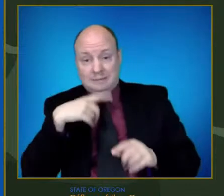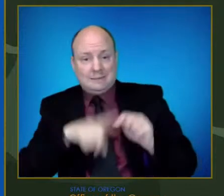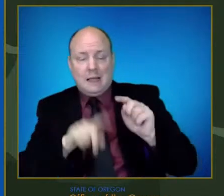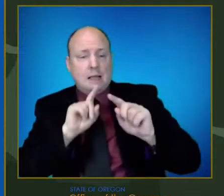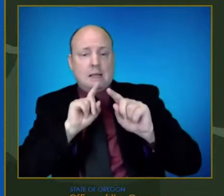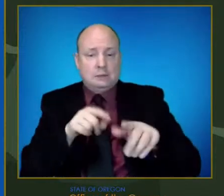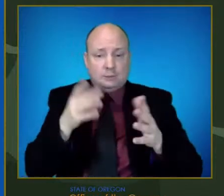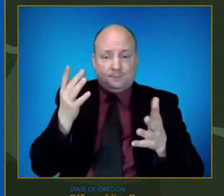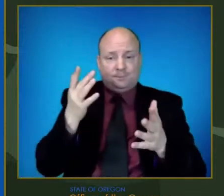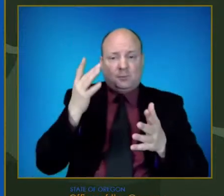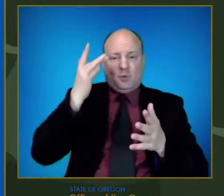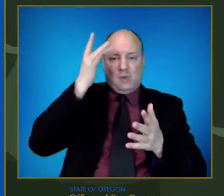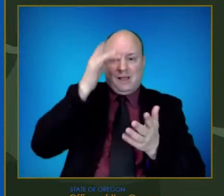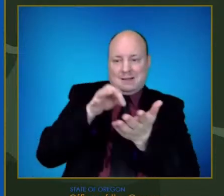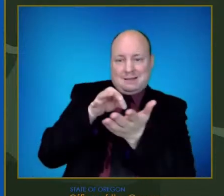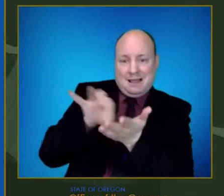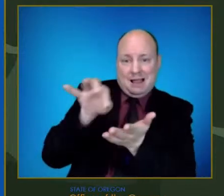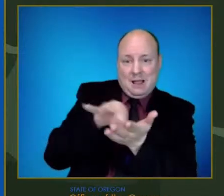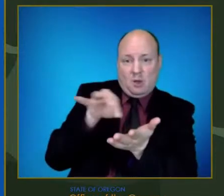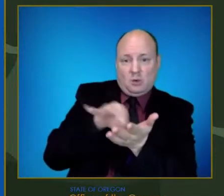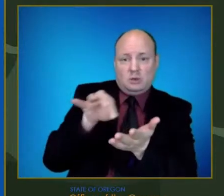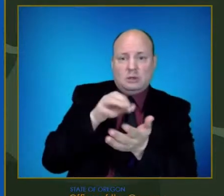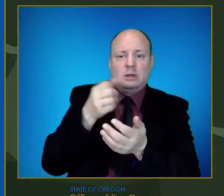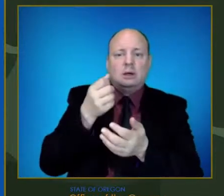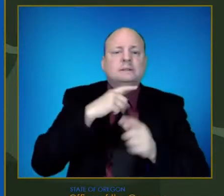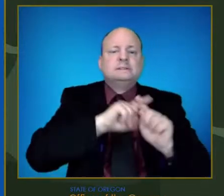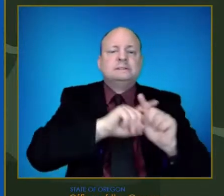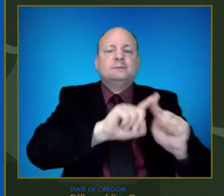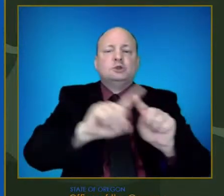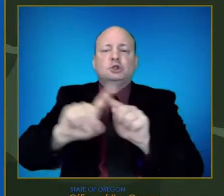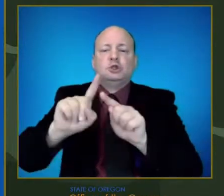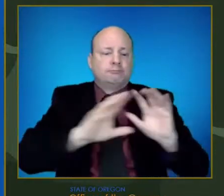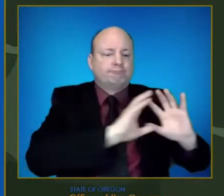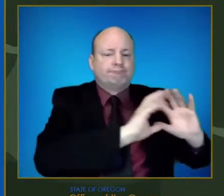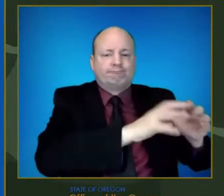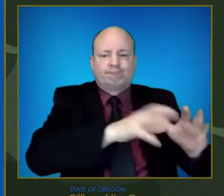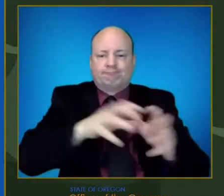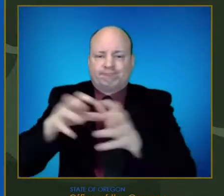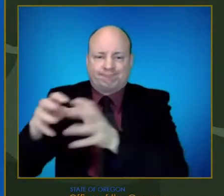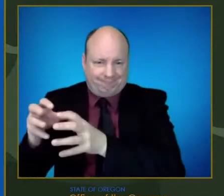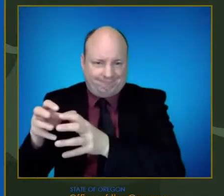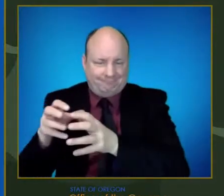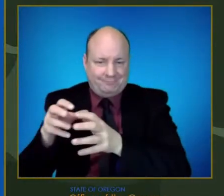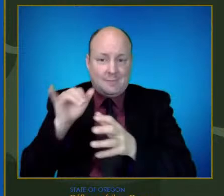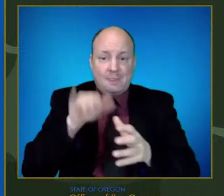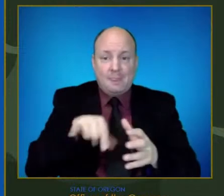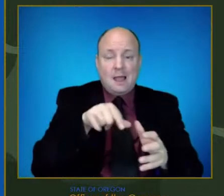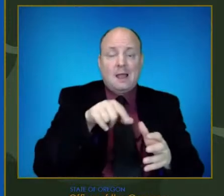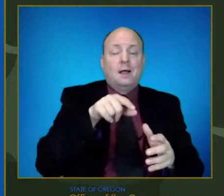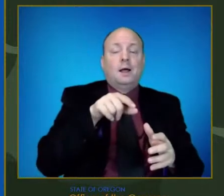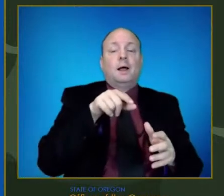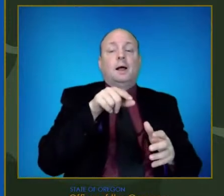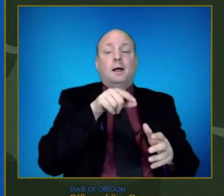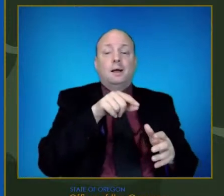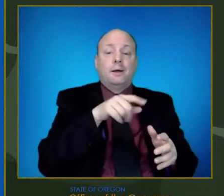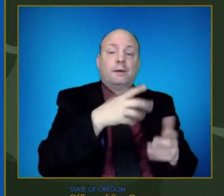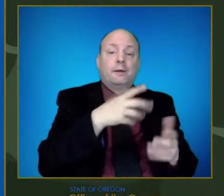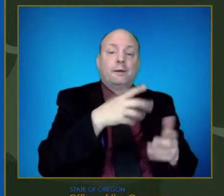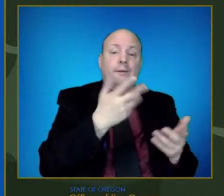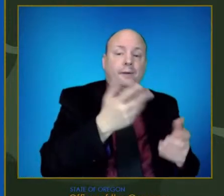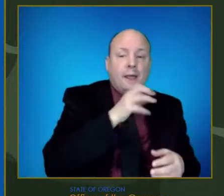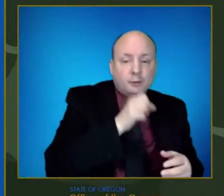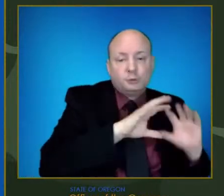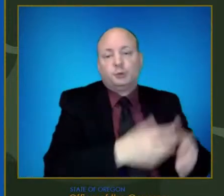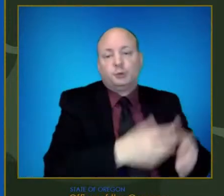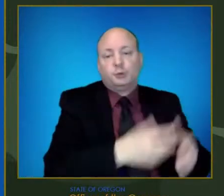counted in multiple categories, and the chances of that just kind of increases every time. we add somebody. So think of someone who works at a grocery store who's